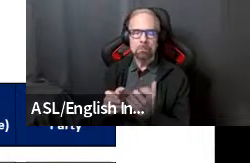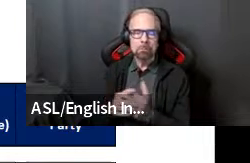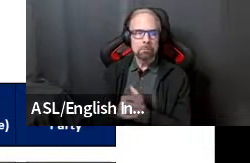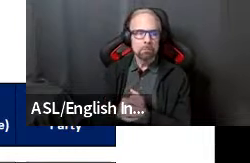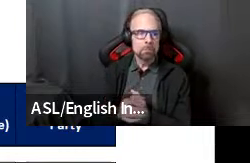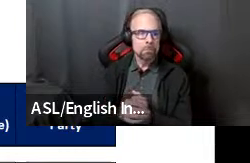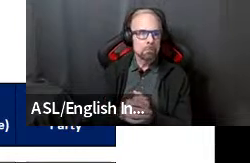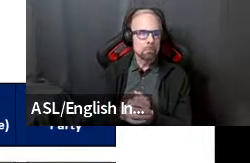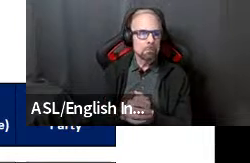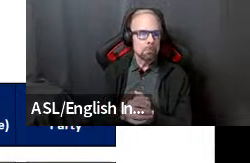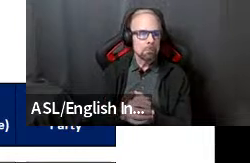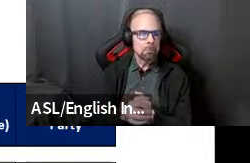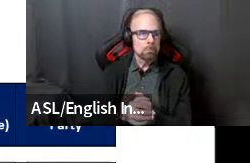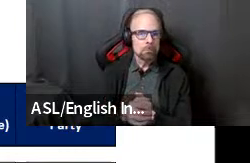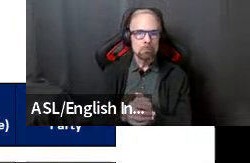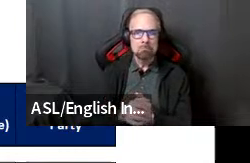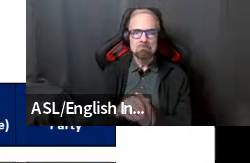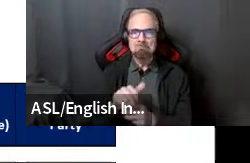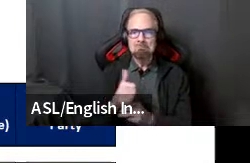Other thoughts?